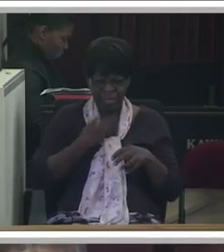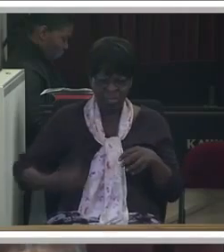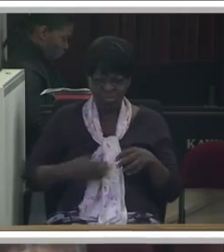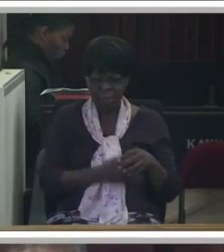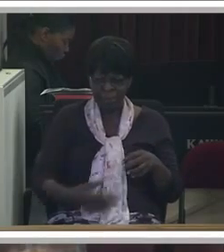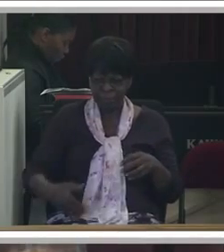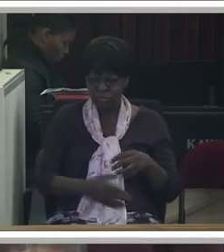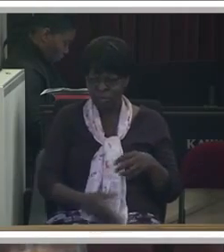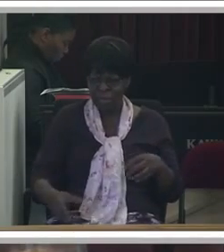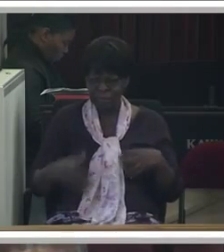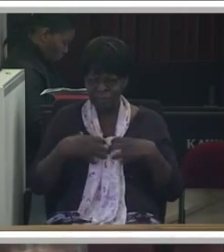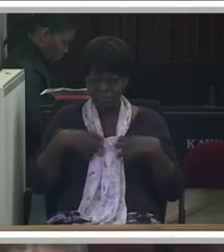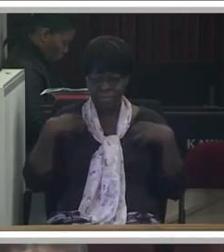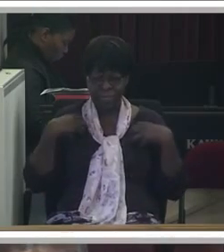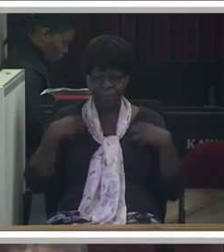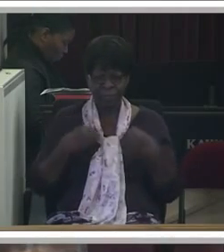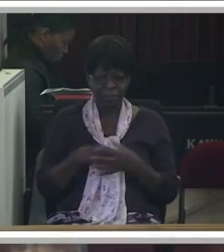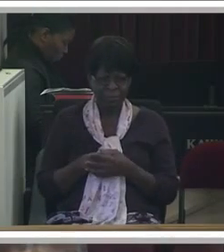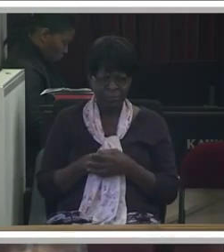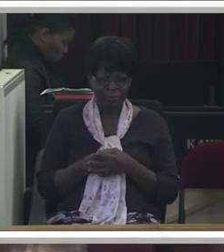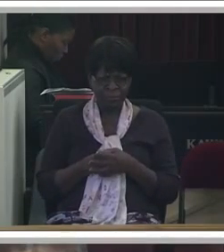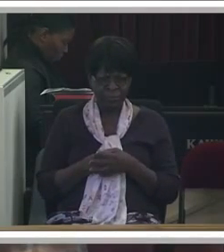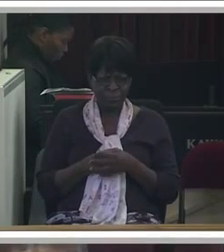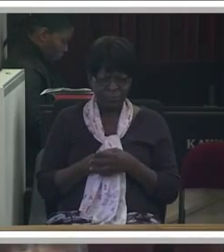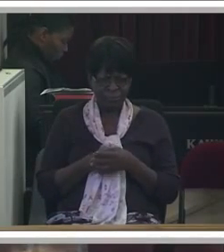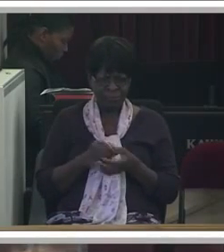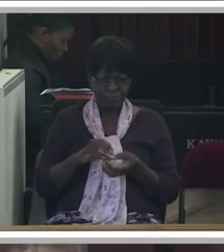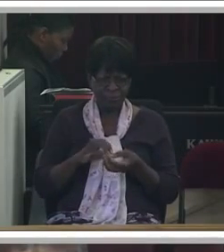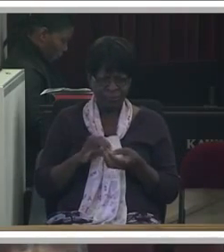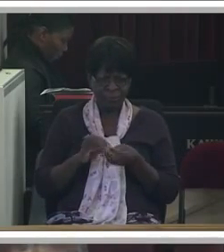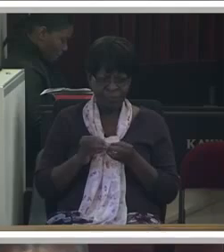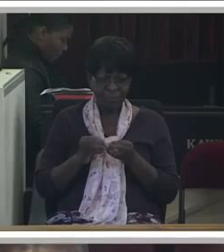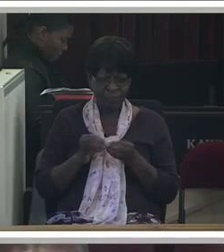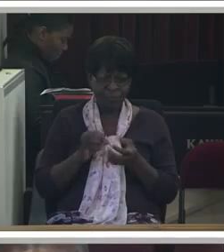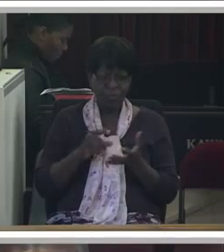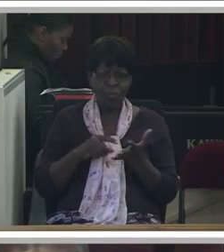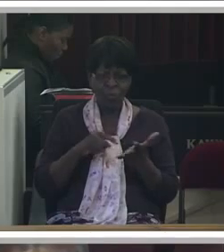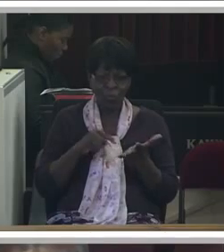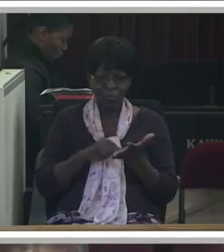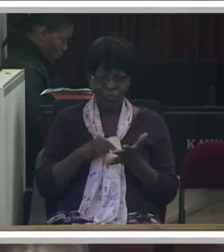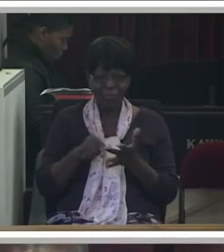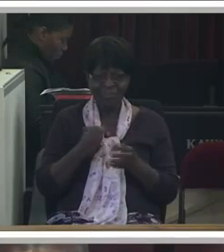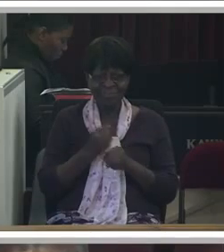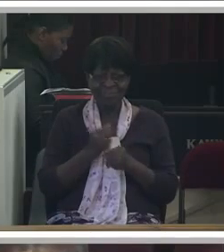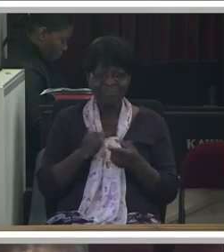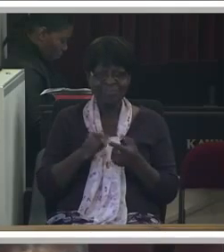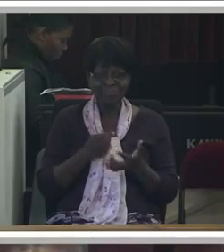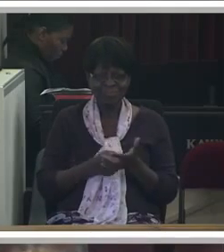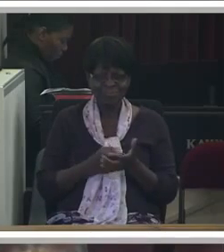At creation, the tiger was not a problem. The lion was not a problem to man. God has given man